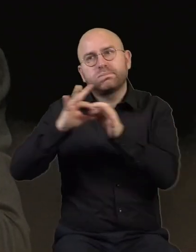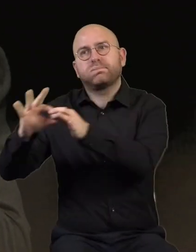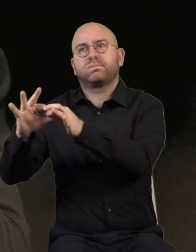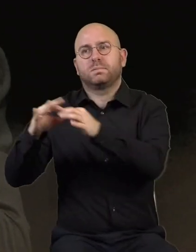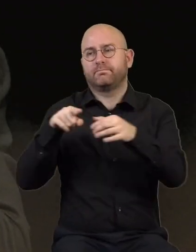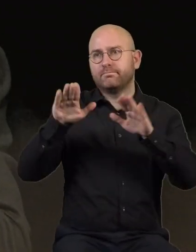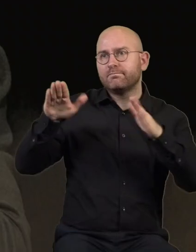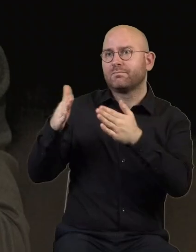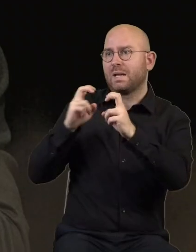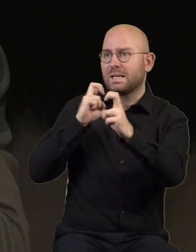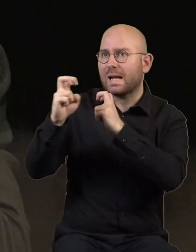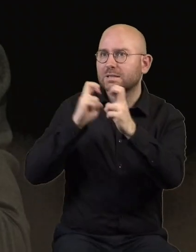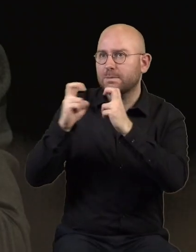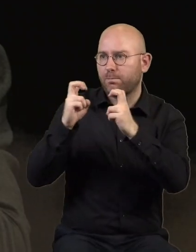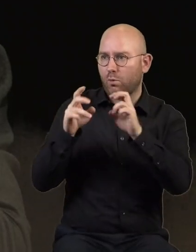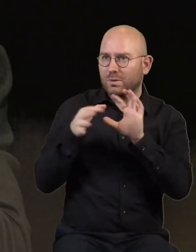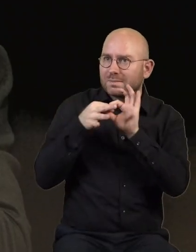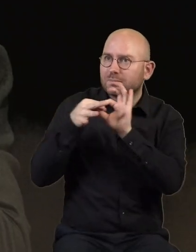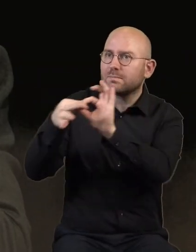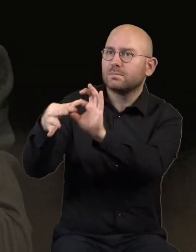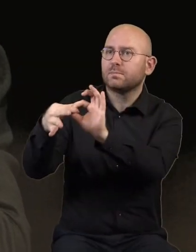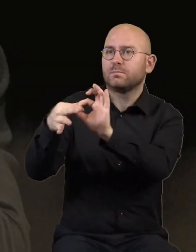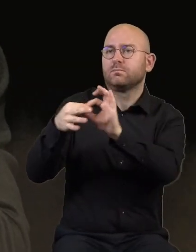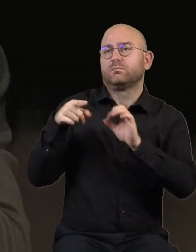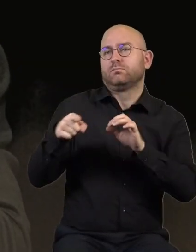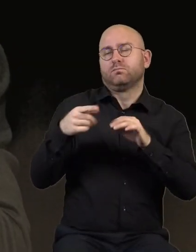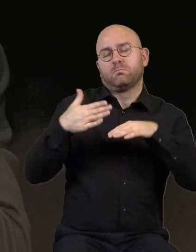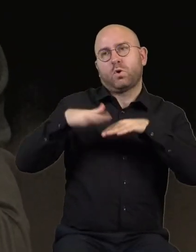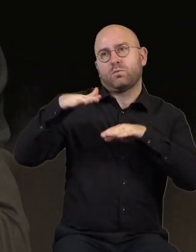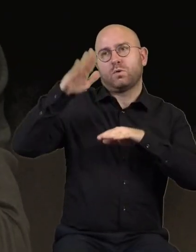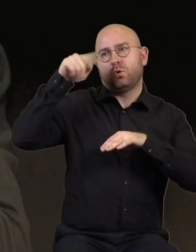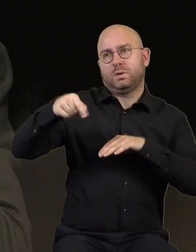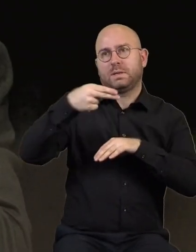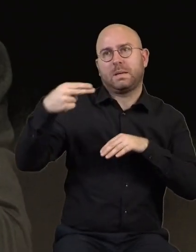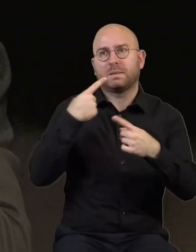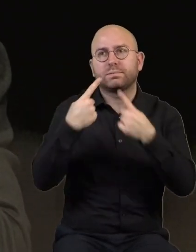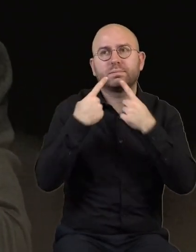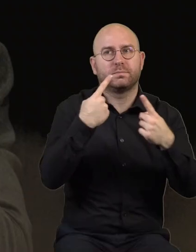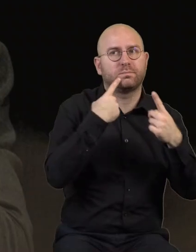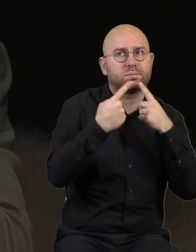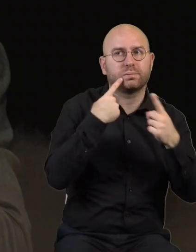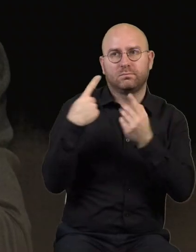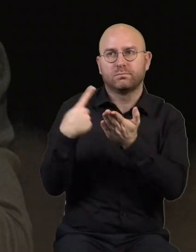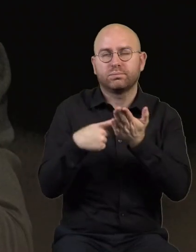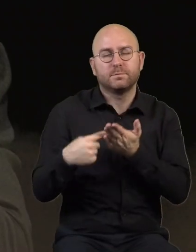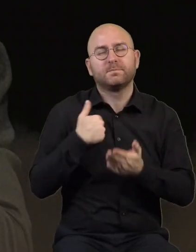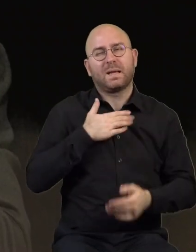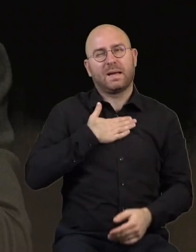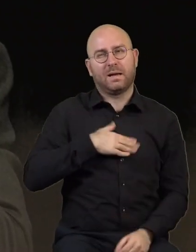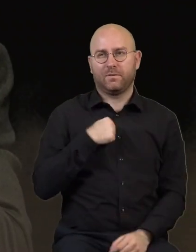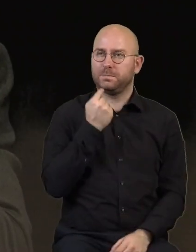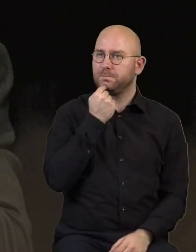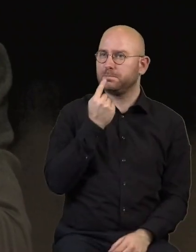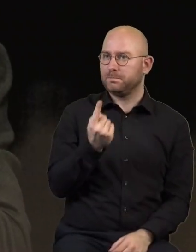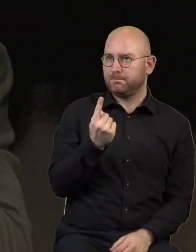greater, let's say, emphasis on including it within the planning context. Here, I think there